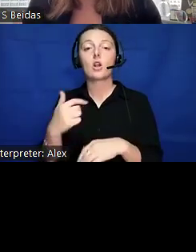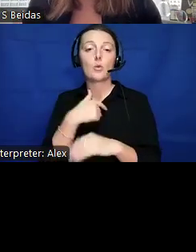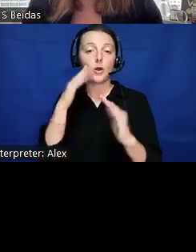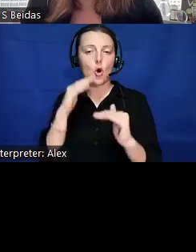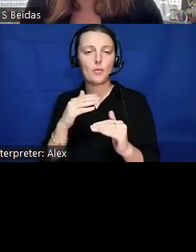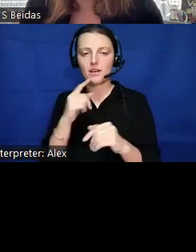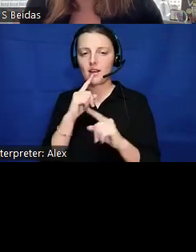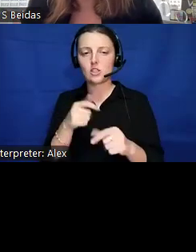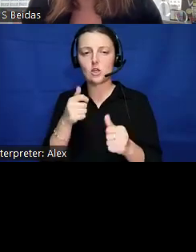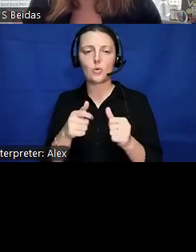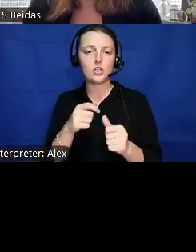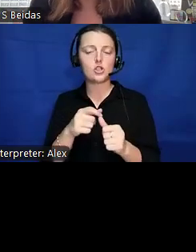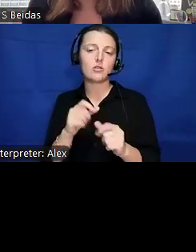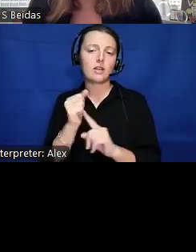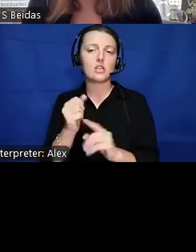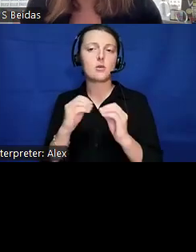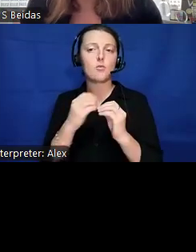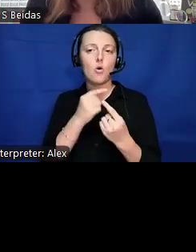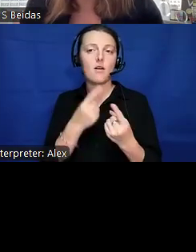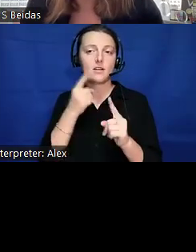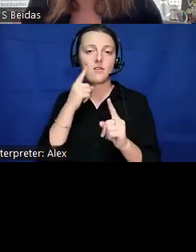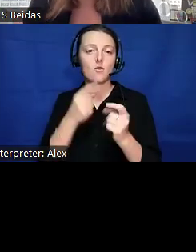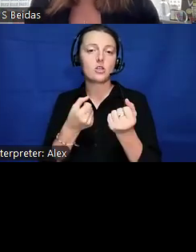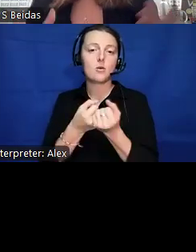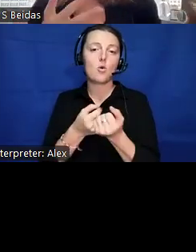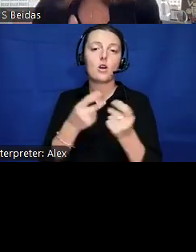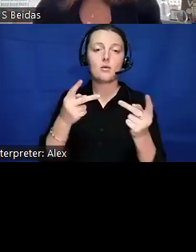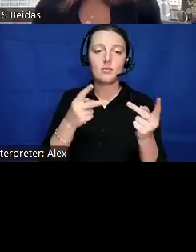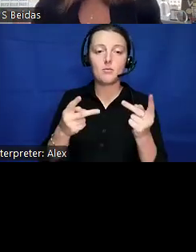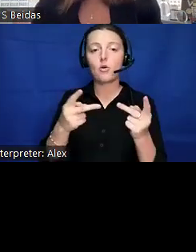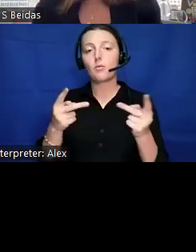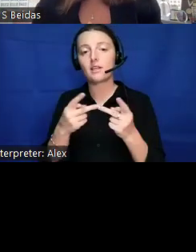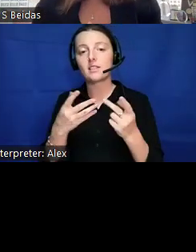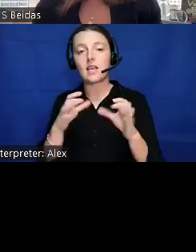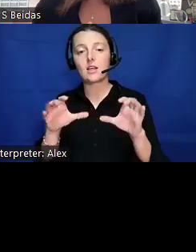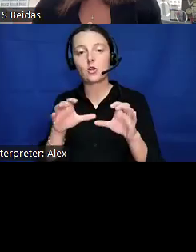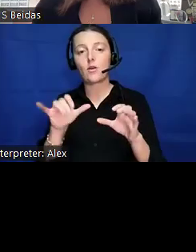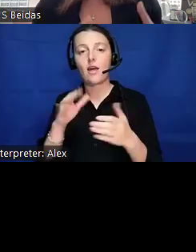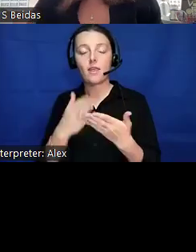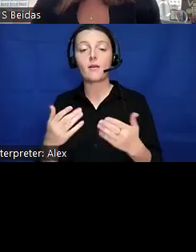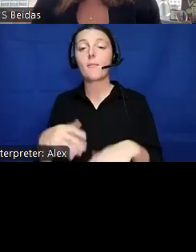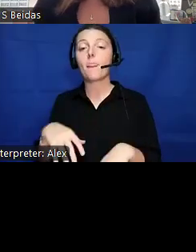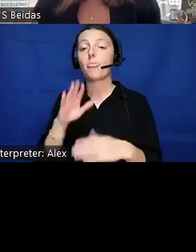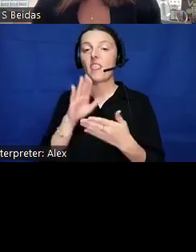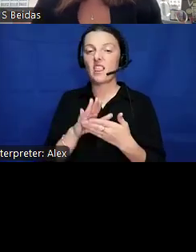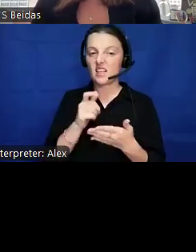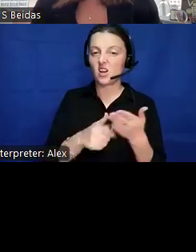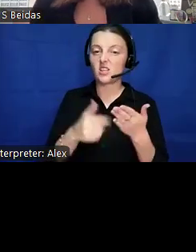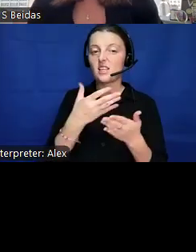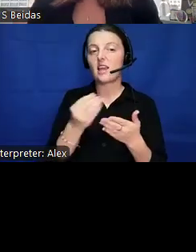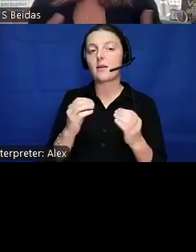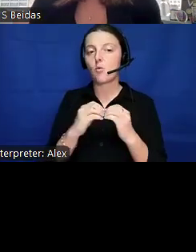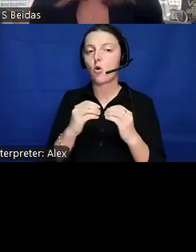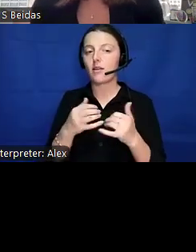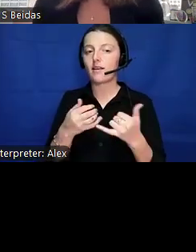which condition was more effective at supporting people and places and doing the thing. The less costly and more scalable kind of EHR